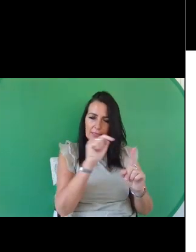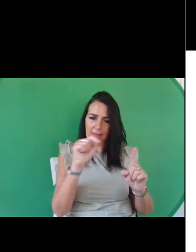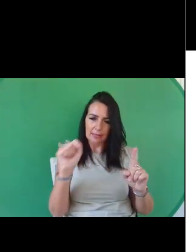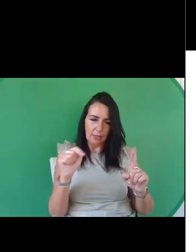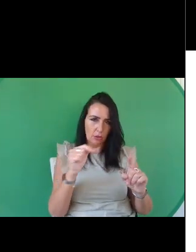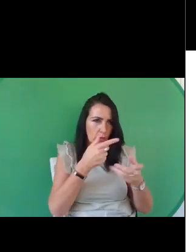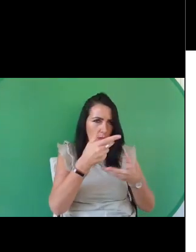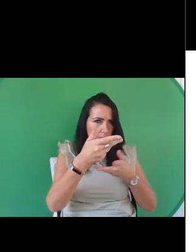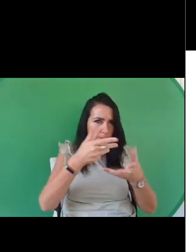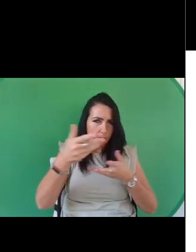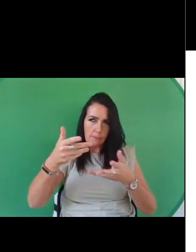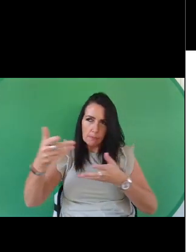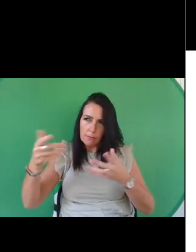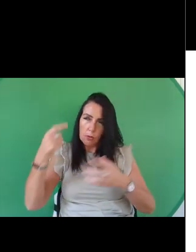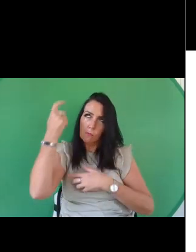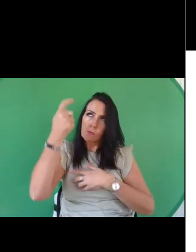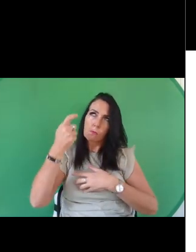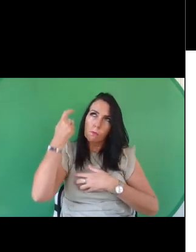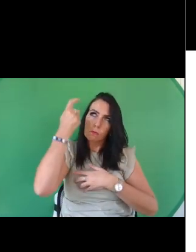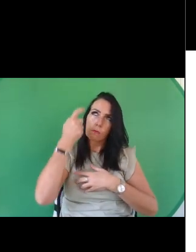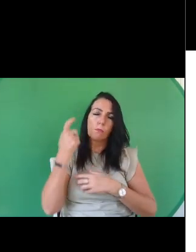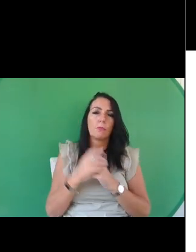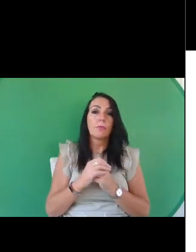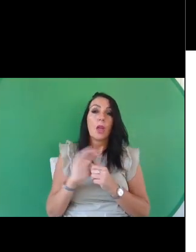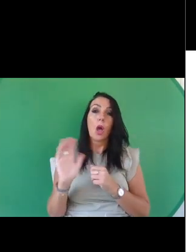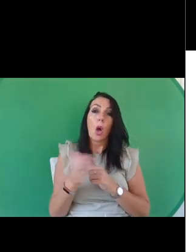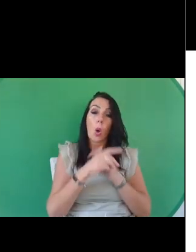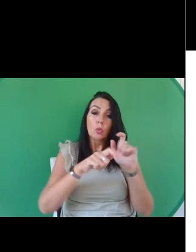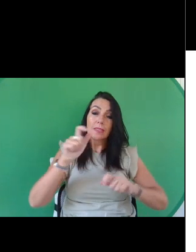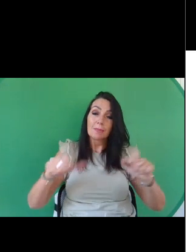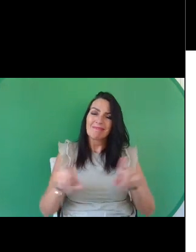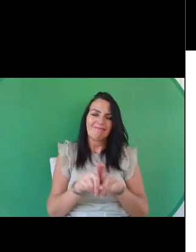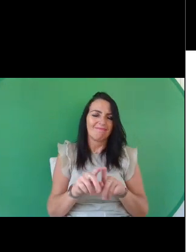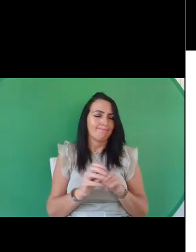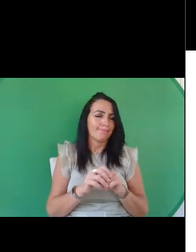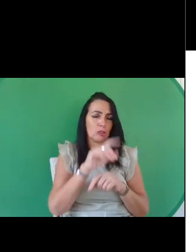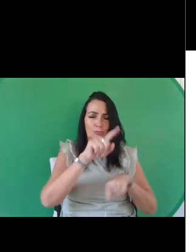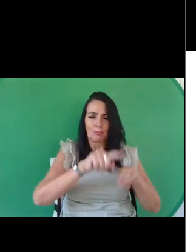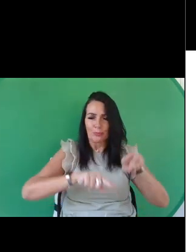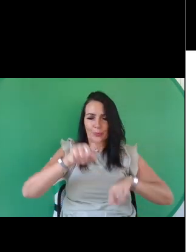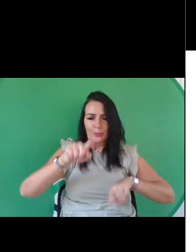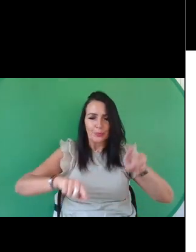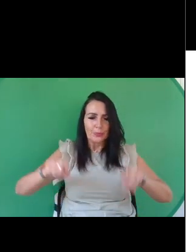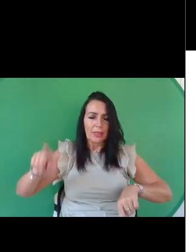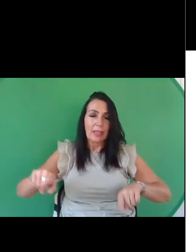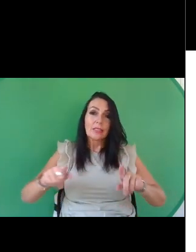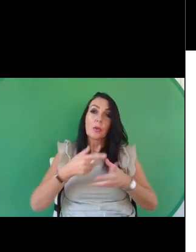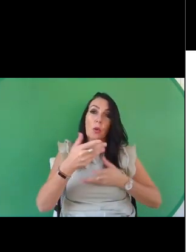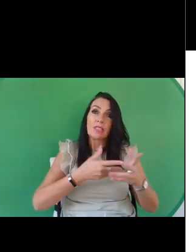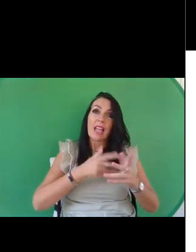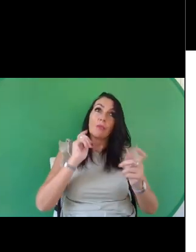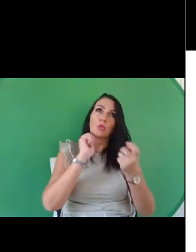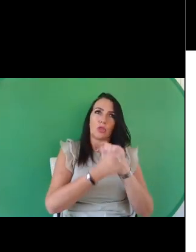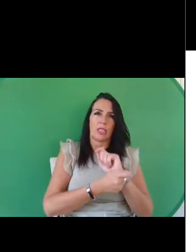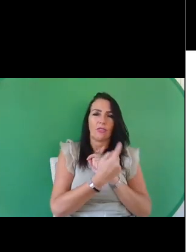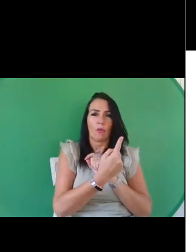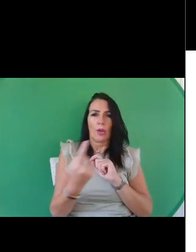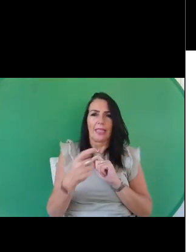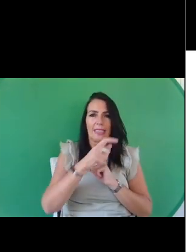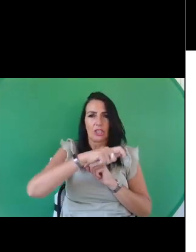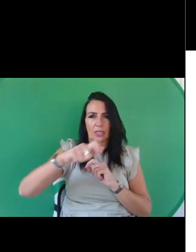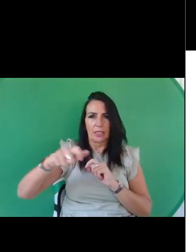easily. Remember, not all customers are the same, so not all of your conversations should be the same. They should follow this